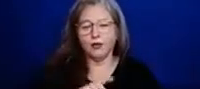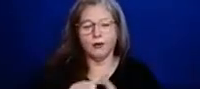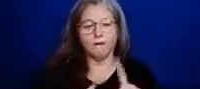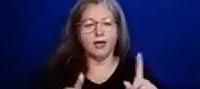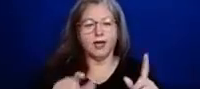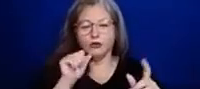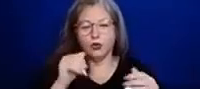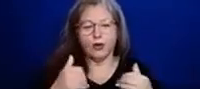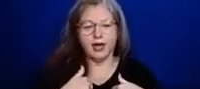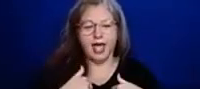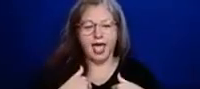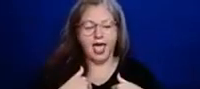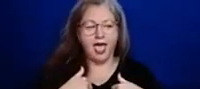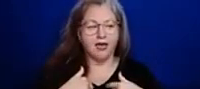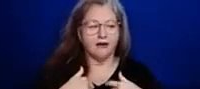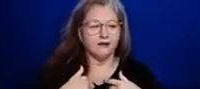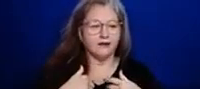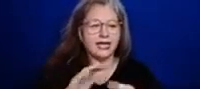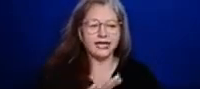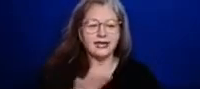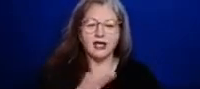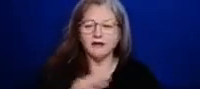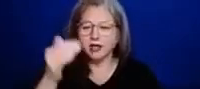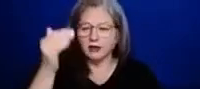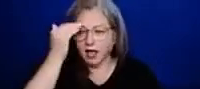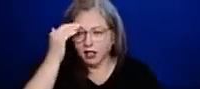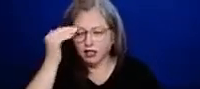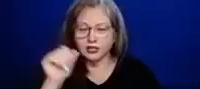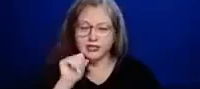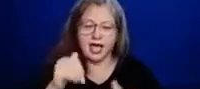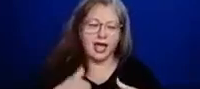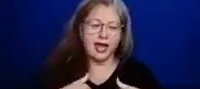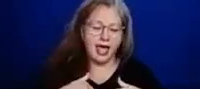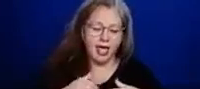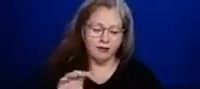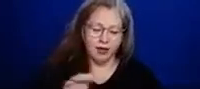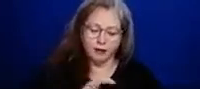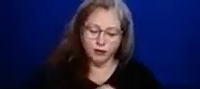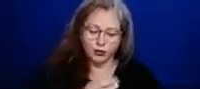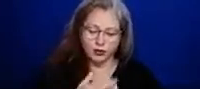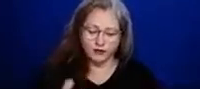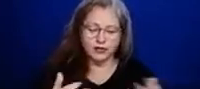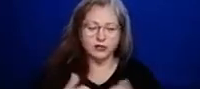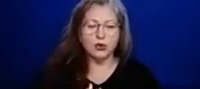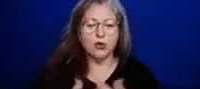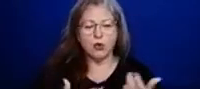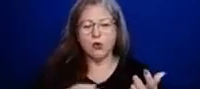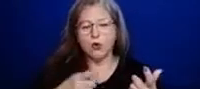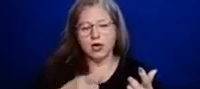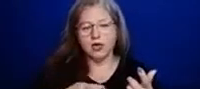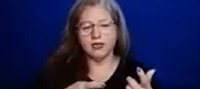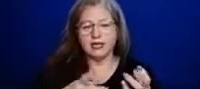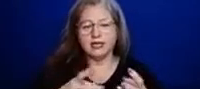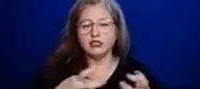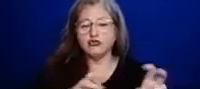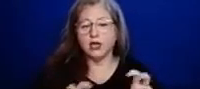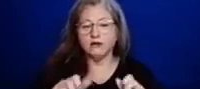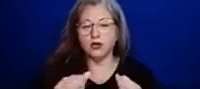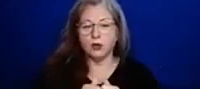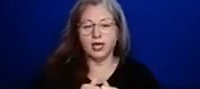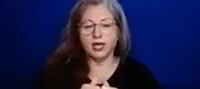such familiarity and so many resources on computers. So they did the transfer with